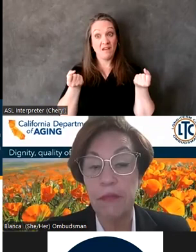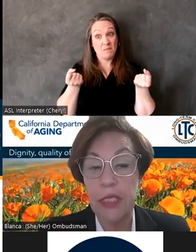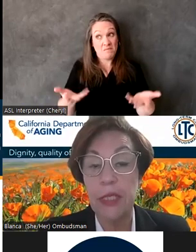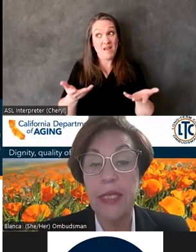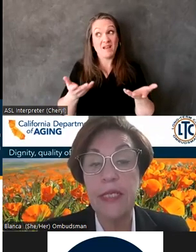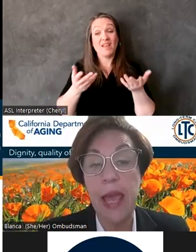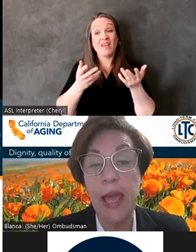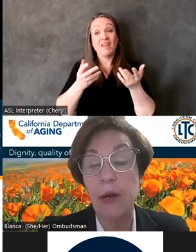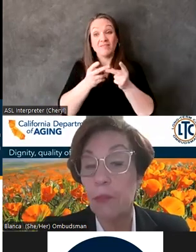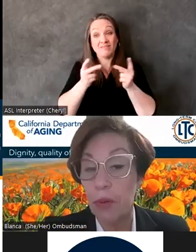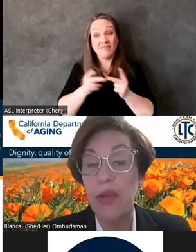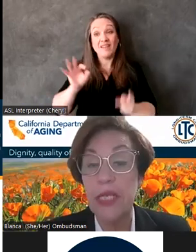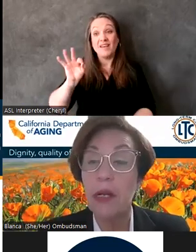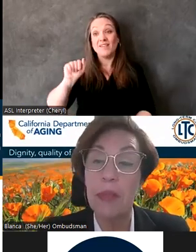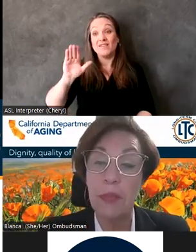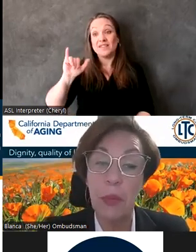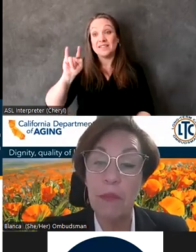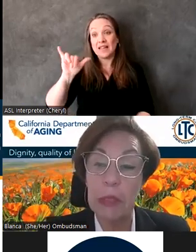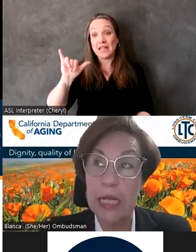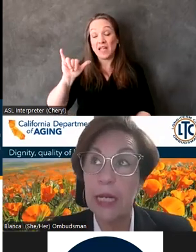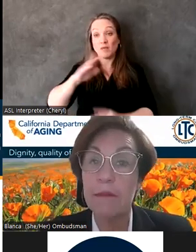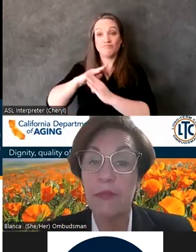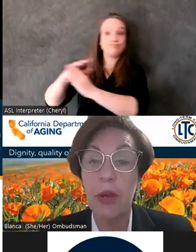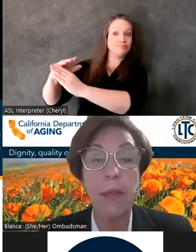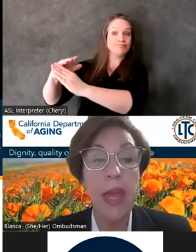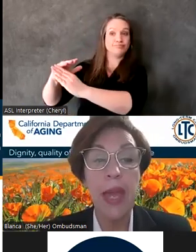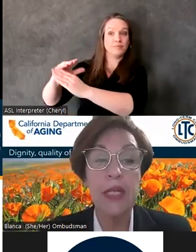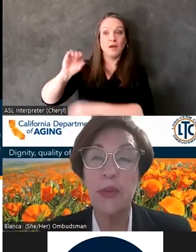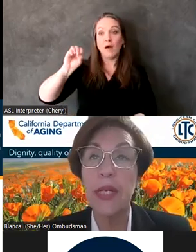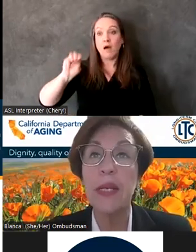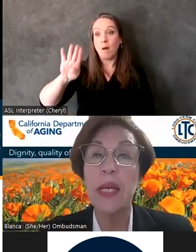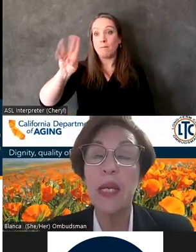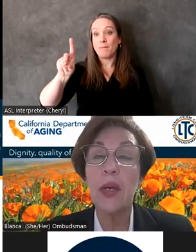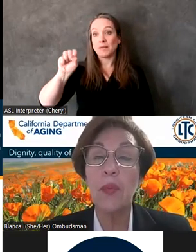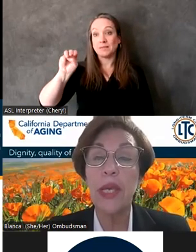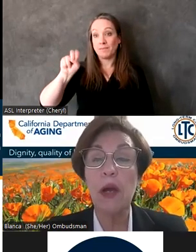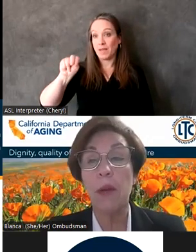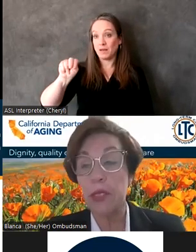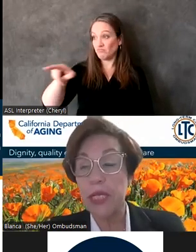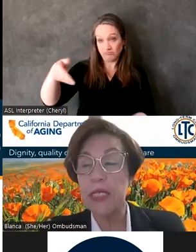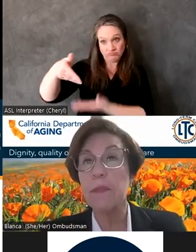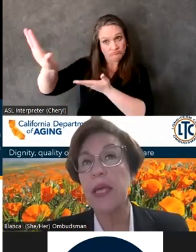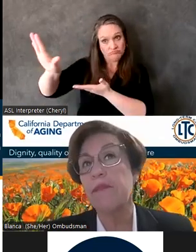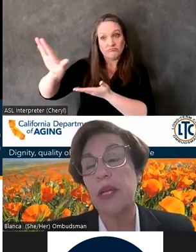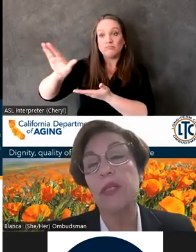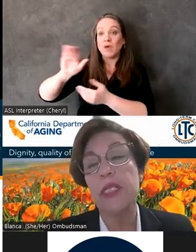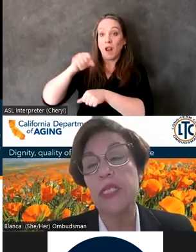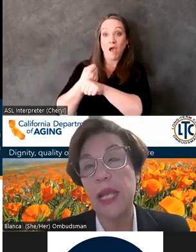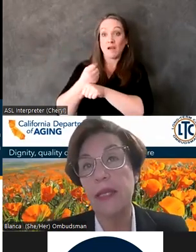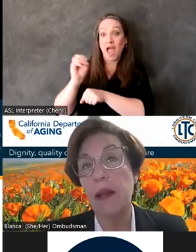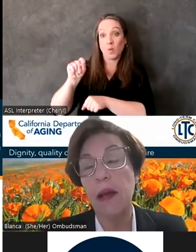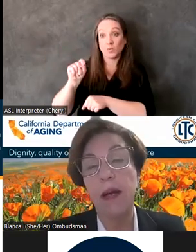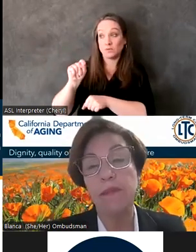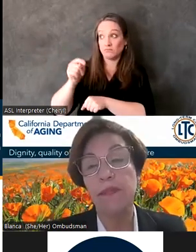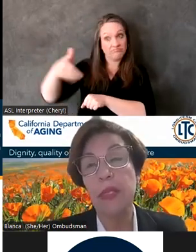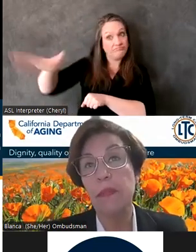the facilities and are preventing ombudsman representatives from entering. We are protected by the federal and state